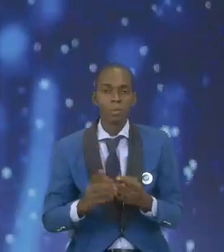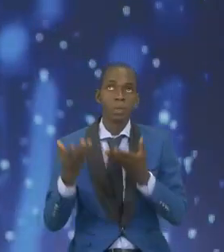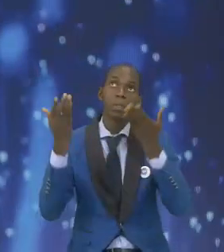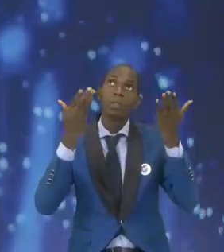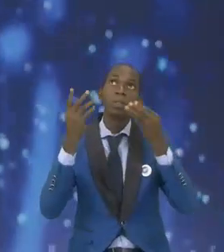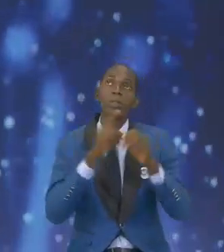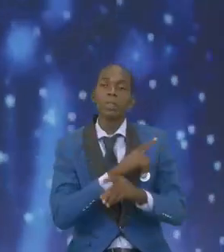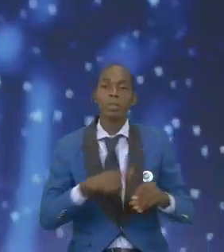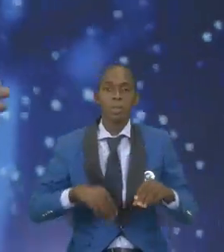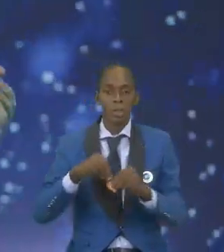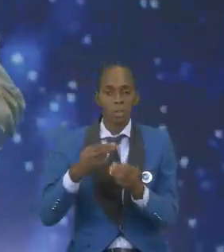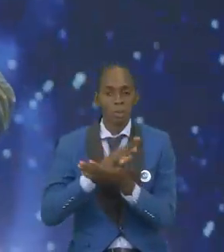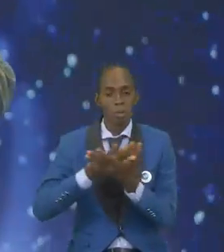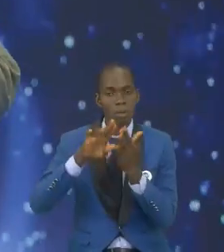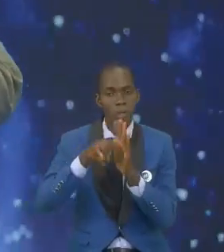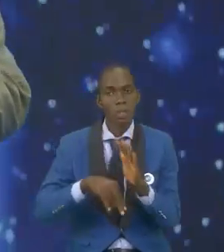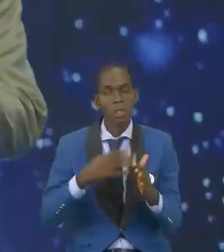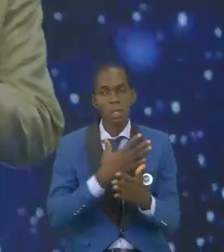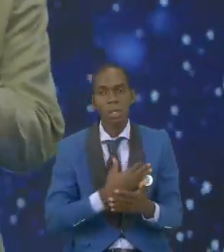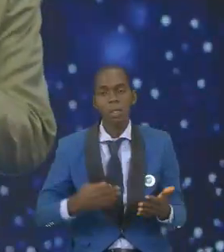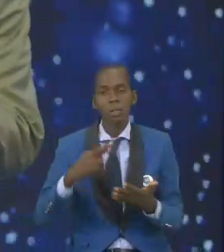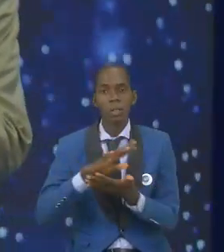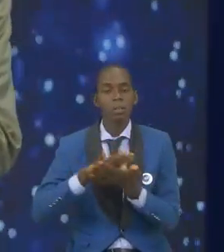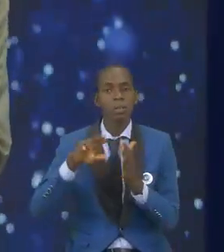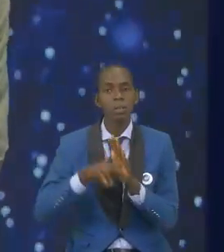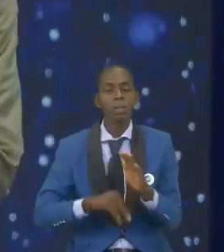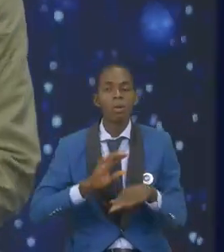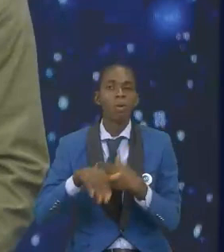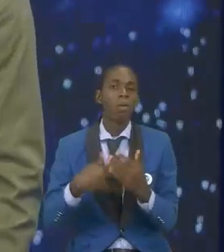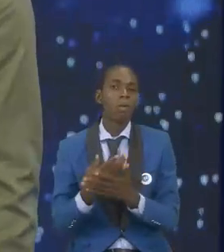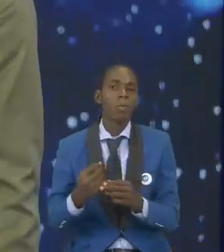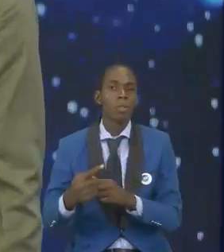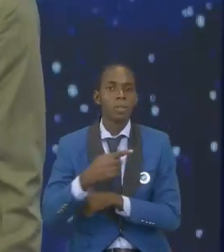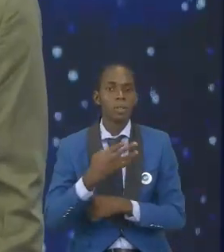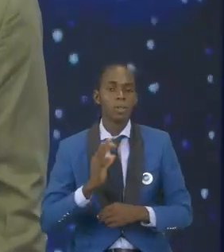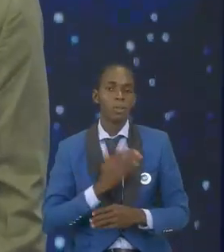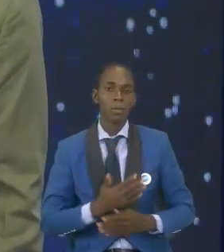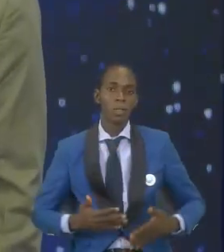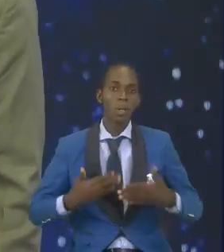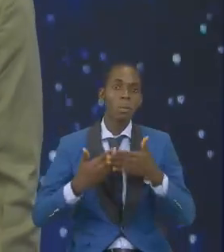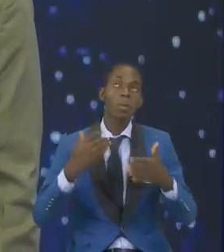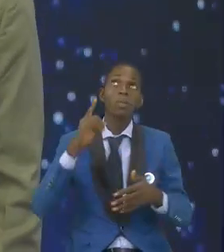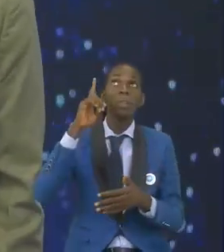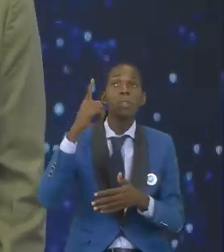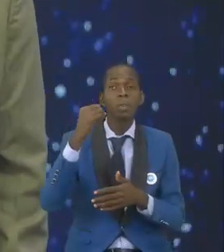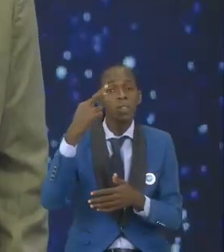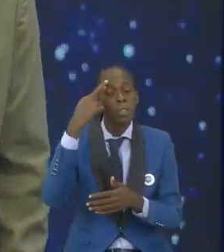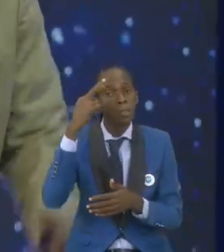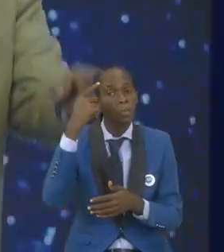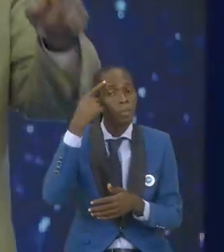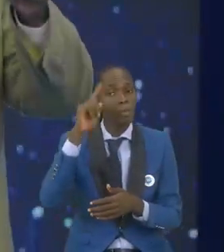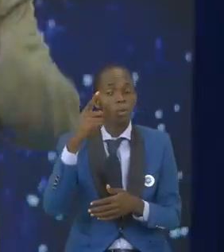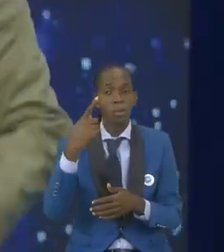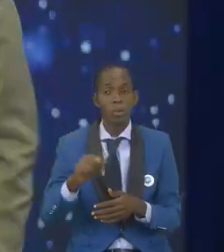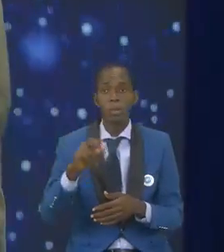days of our life before Him. The reason for the retreat is training for